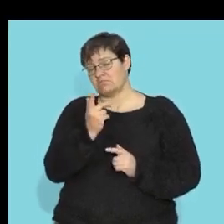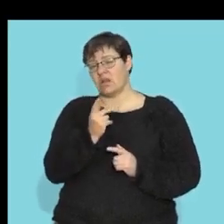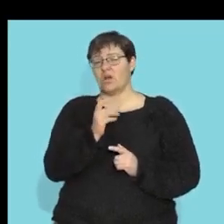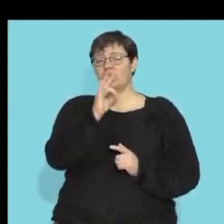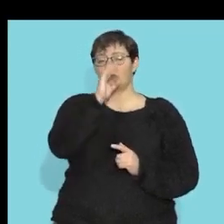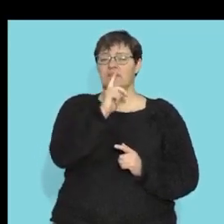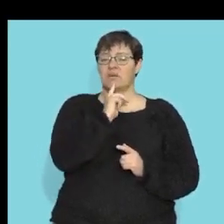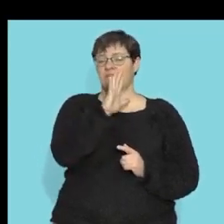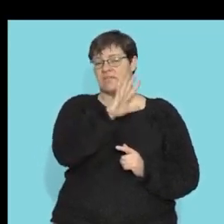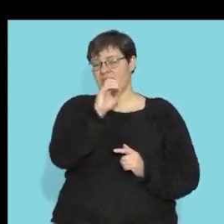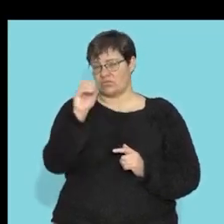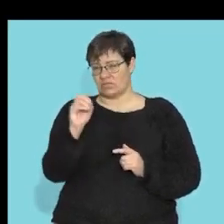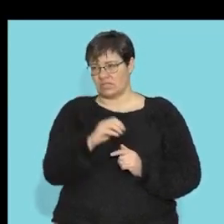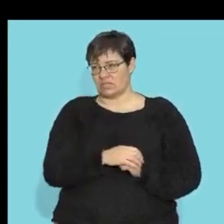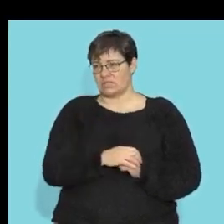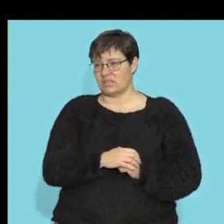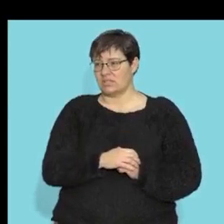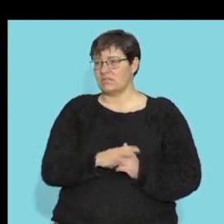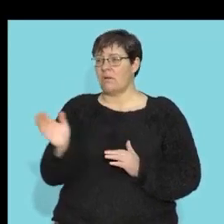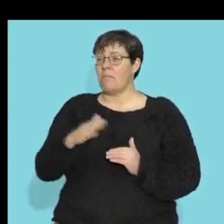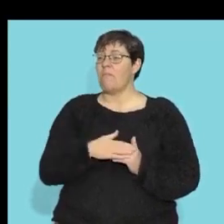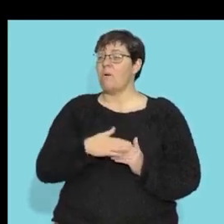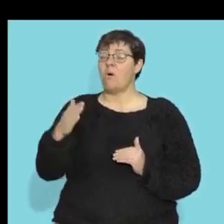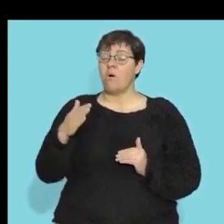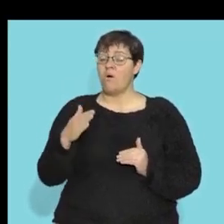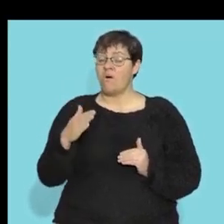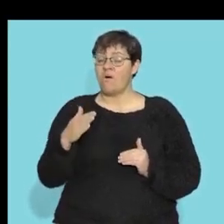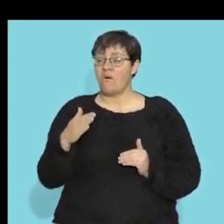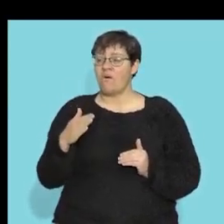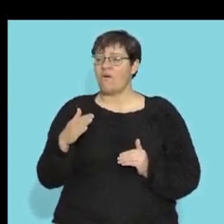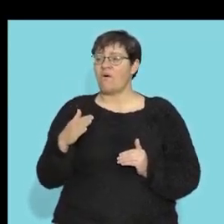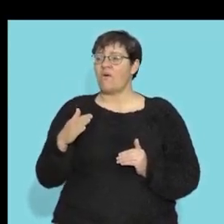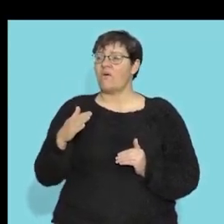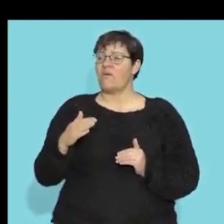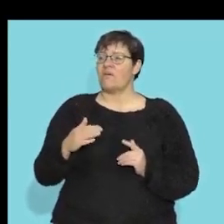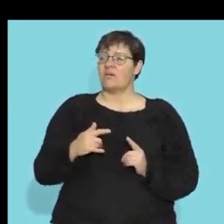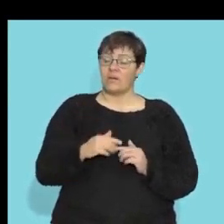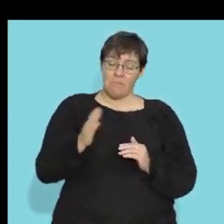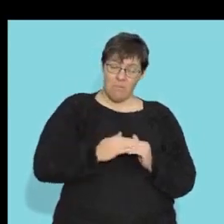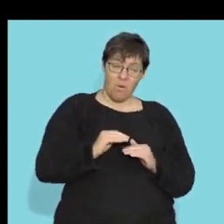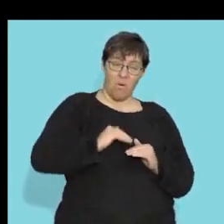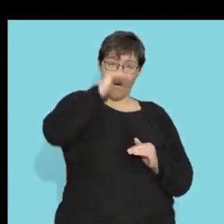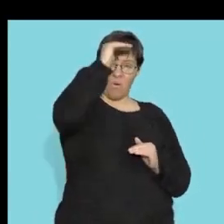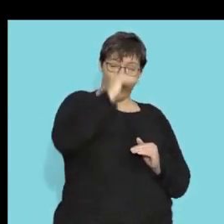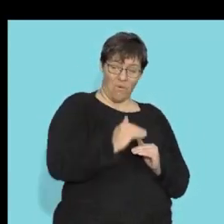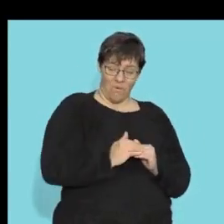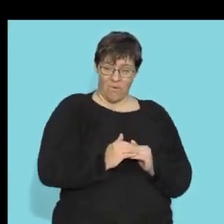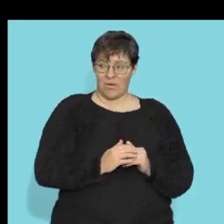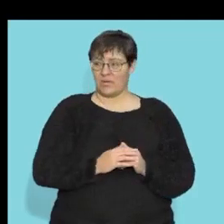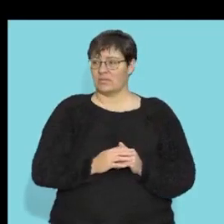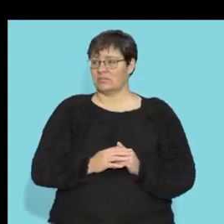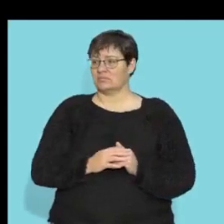be 3,500. How much more? Right, so this is the more. So if I look